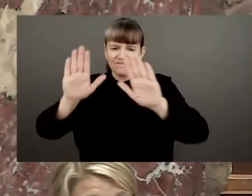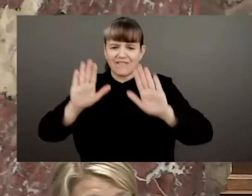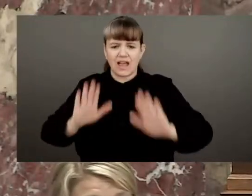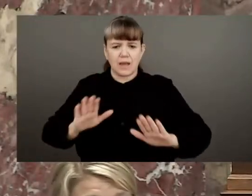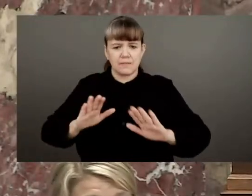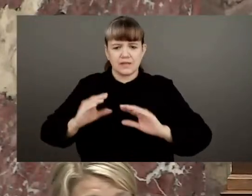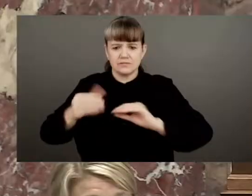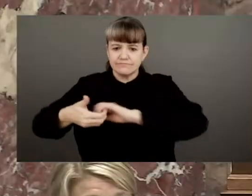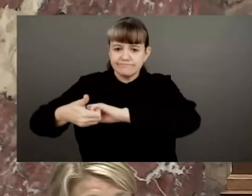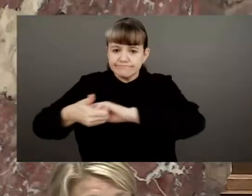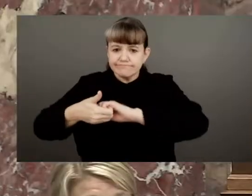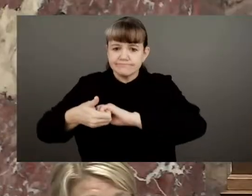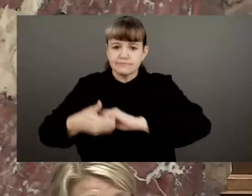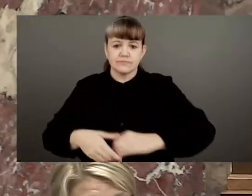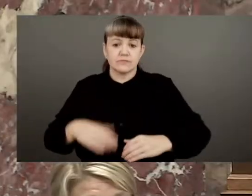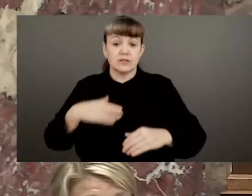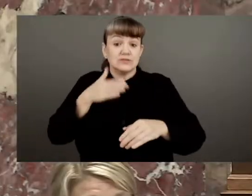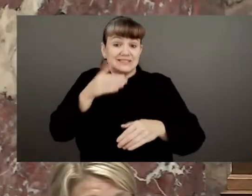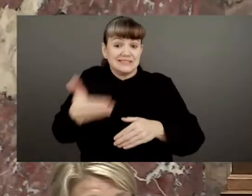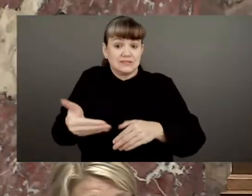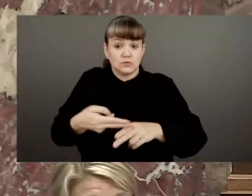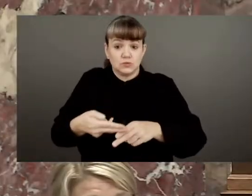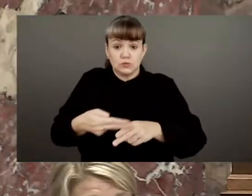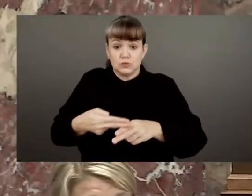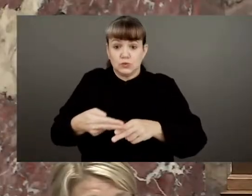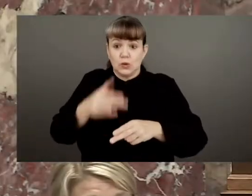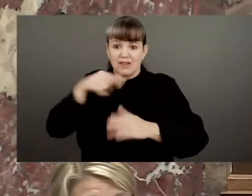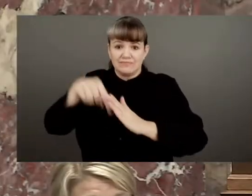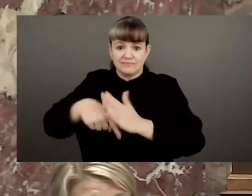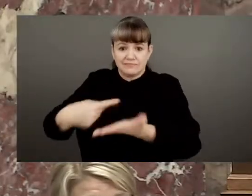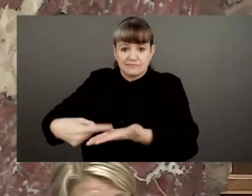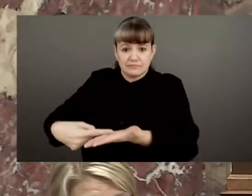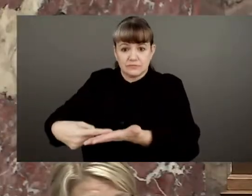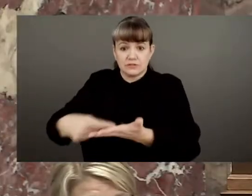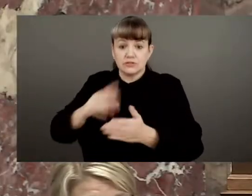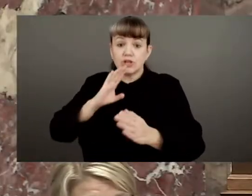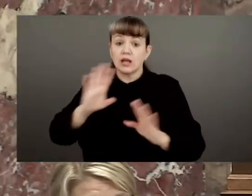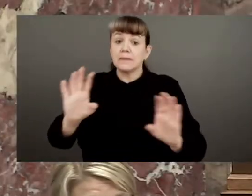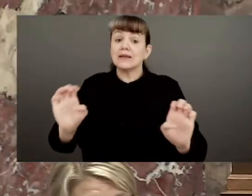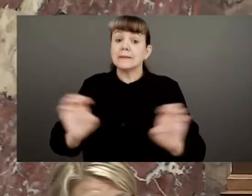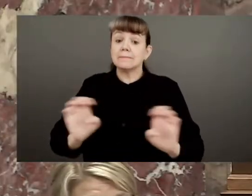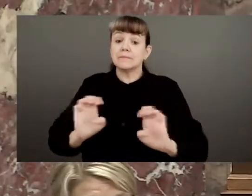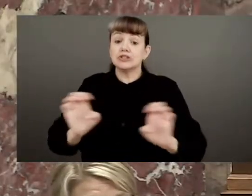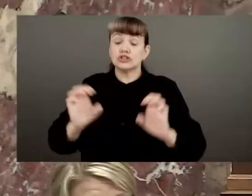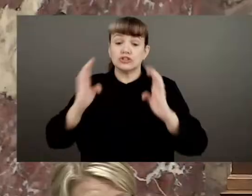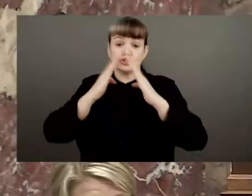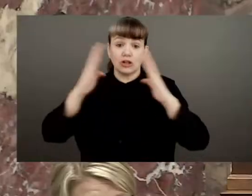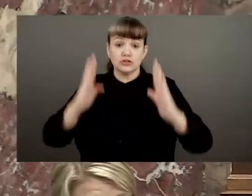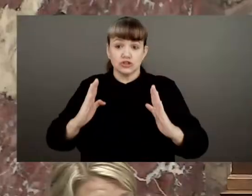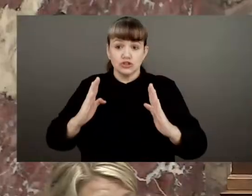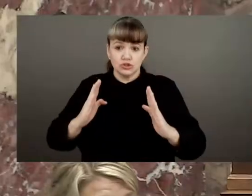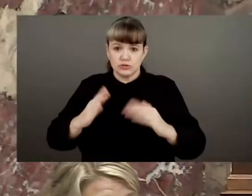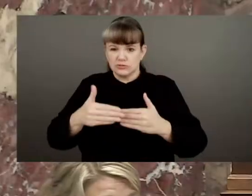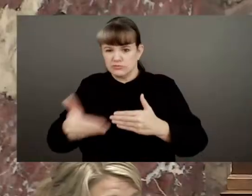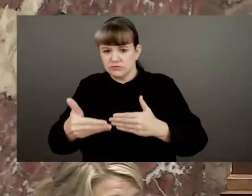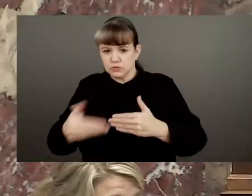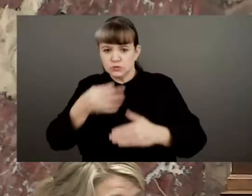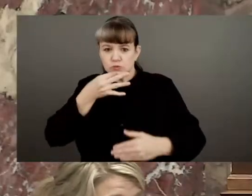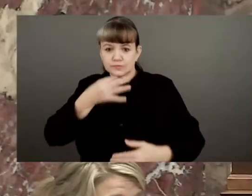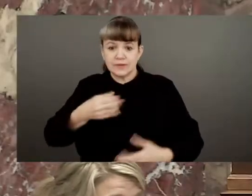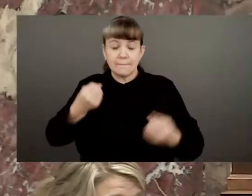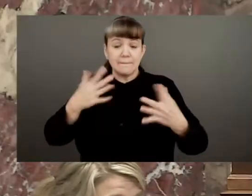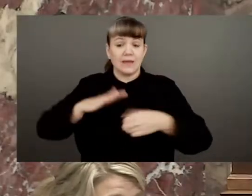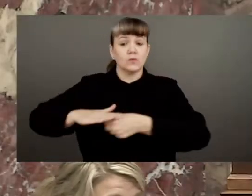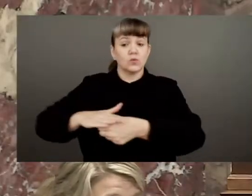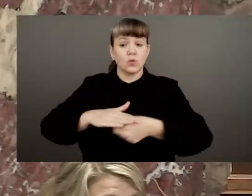meantime, many local governments have been coming to us and working together with requests because they know